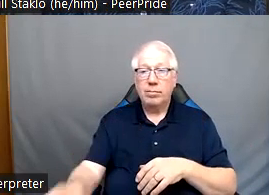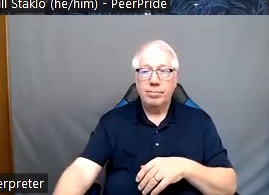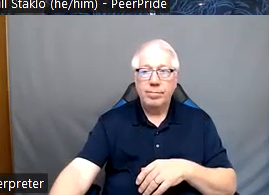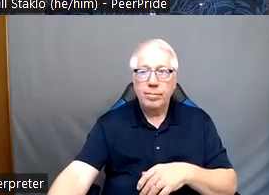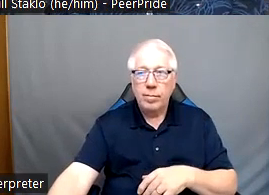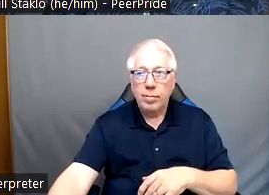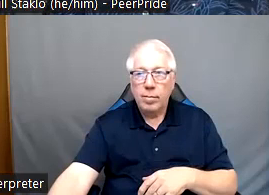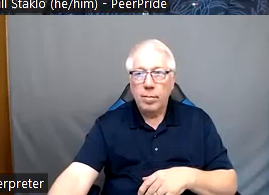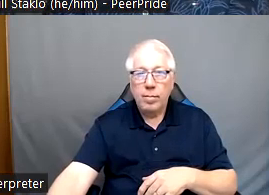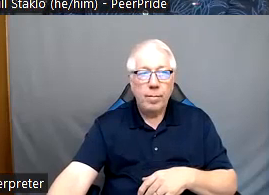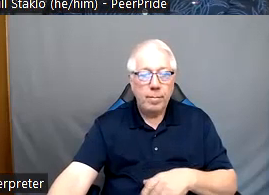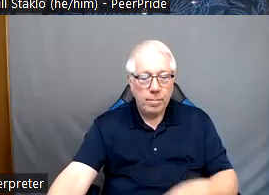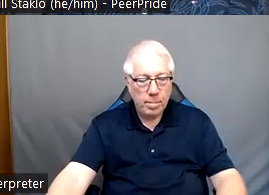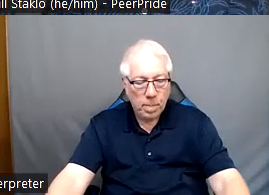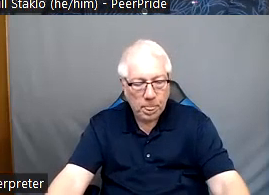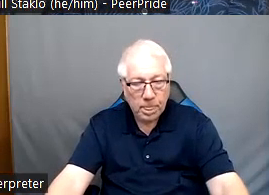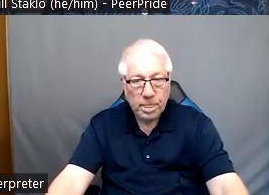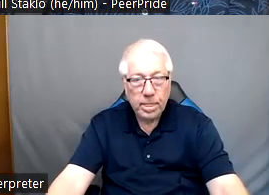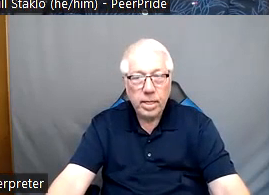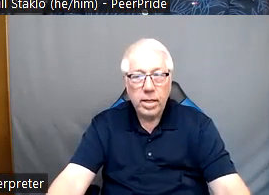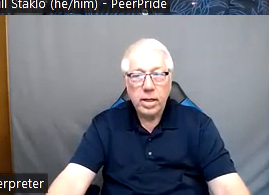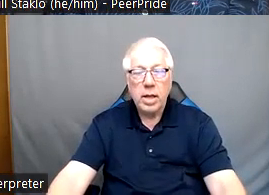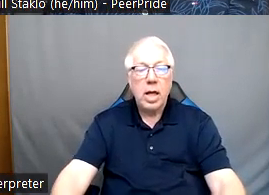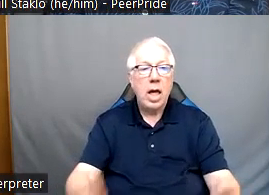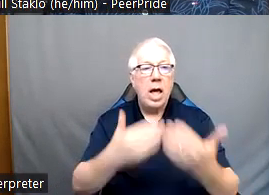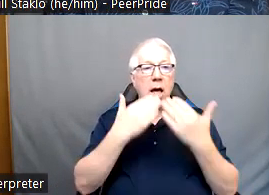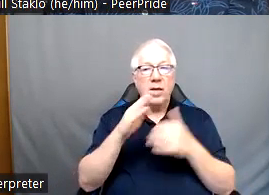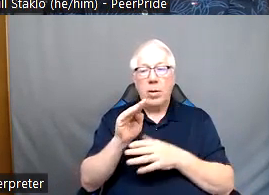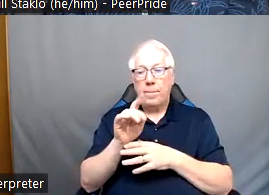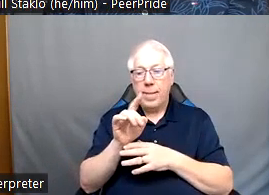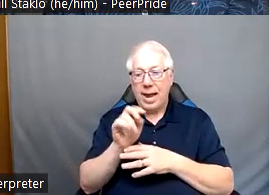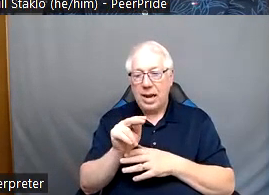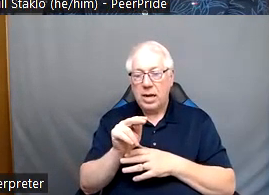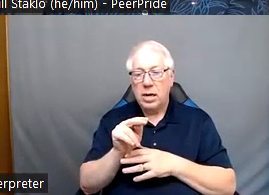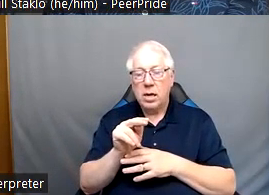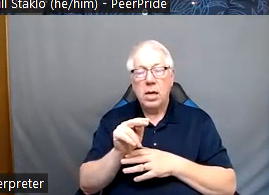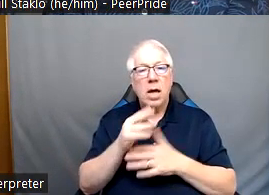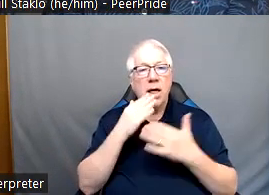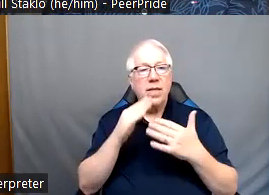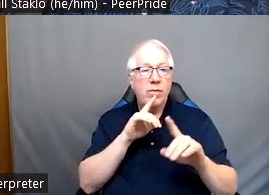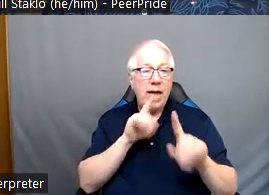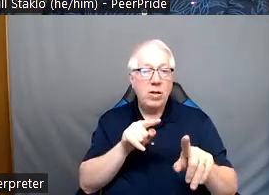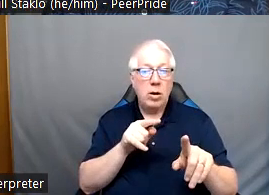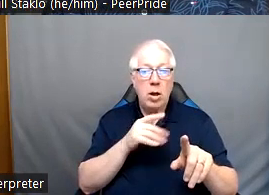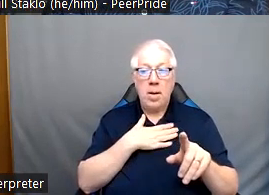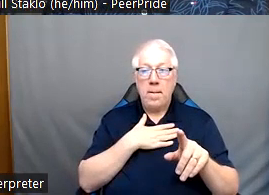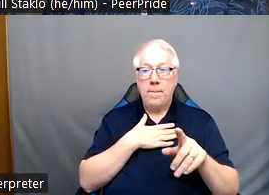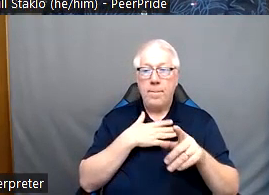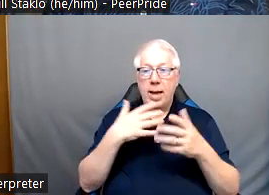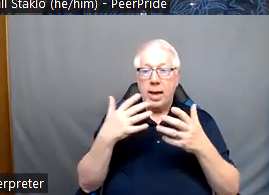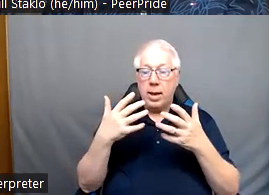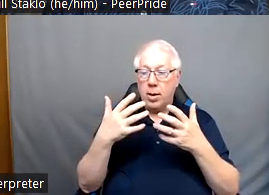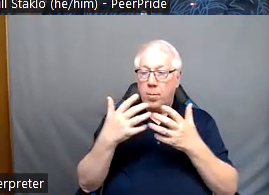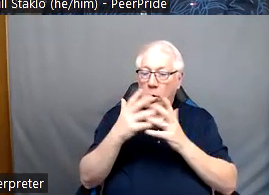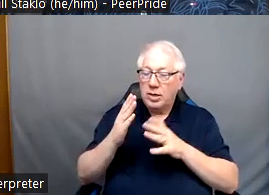understatement. So thank you, Madeline. Madeline sharing back. Thank you for this answer. My partner is trans and needing this diagnosis